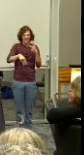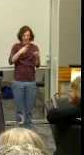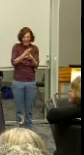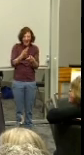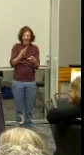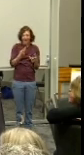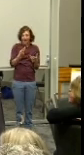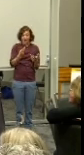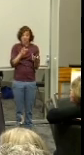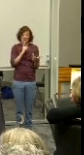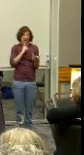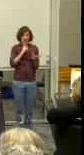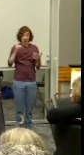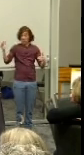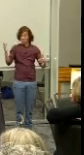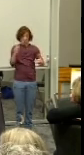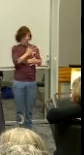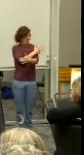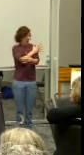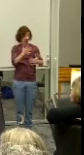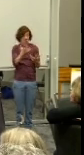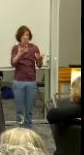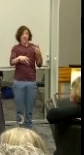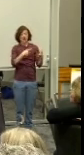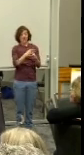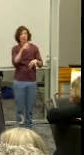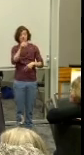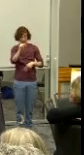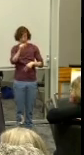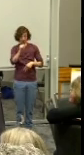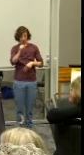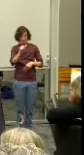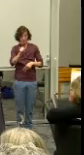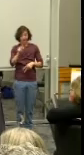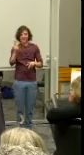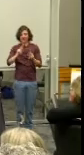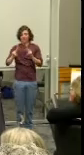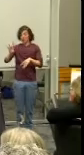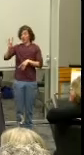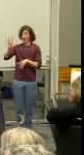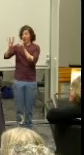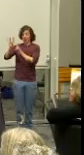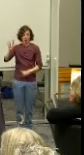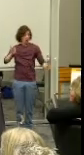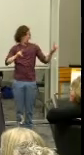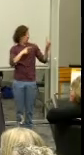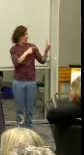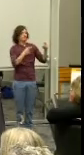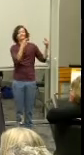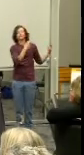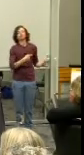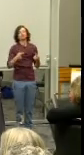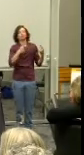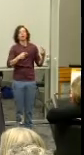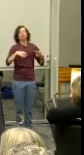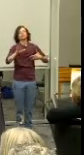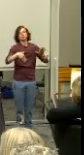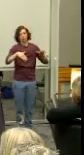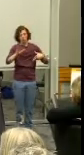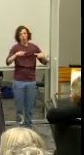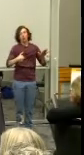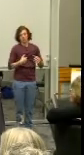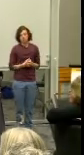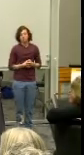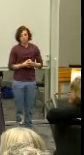is a wide range of what those are. And 1 in 8 have difficulty walking. So again, 2 of the 3 of